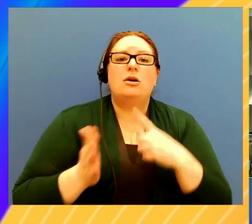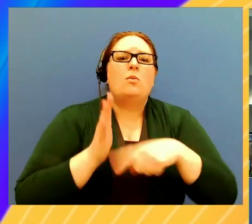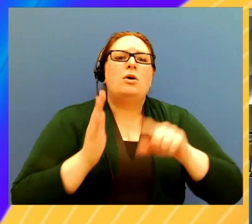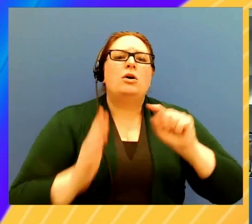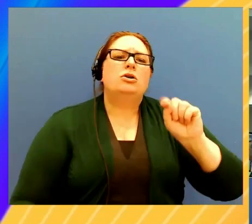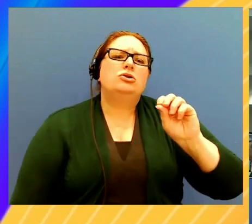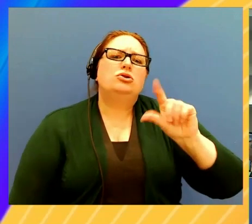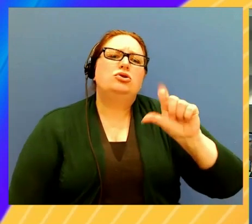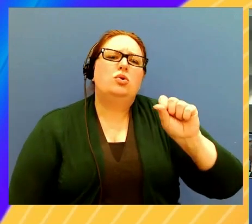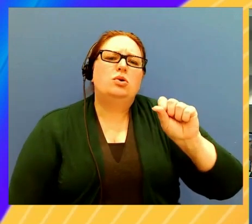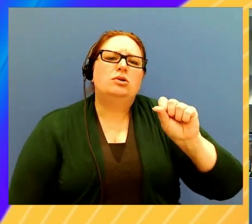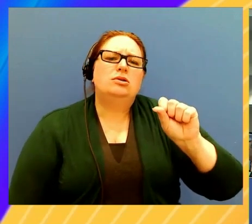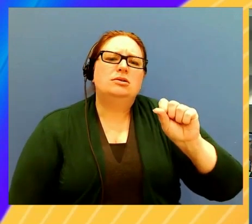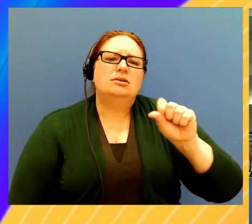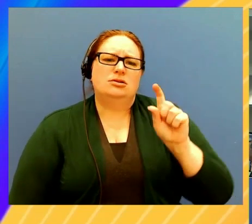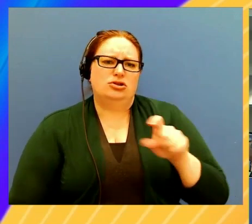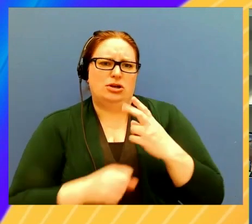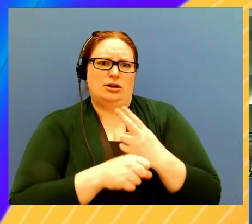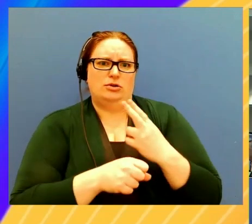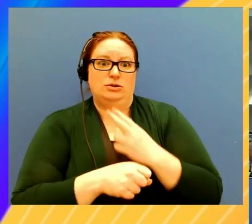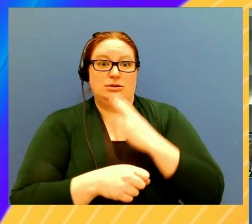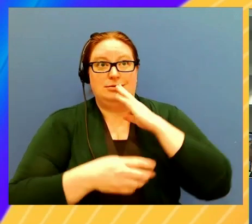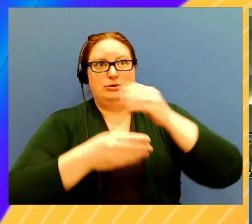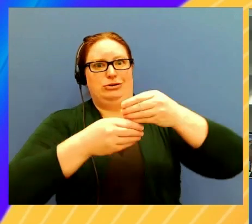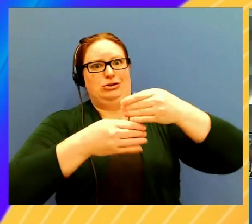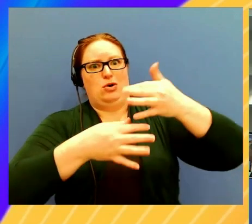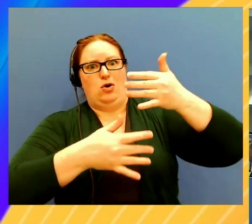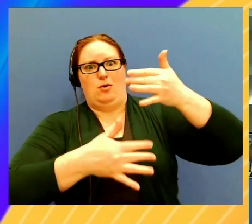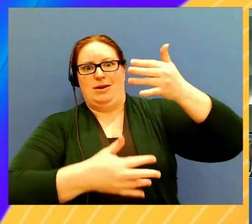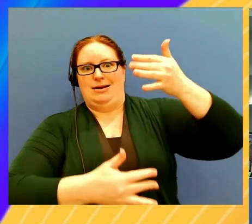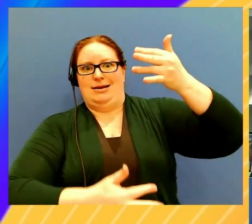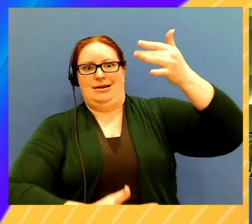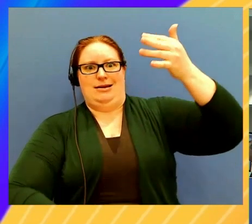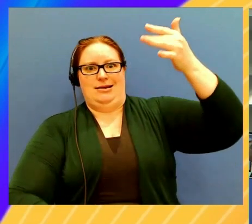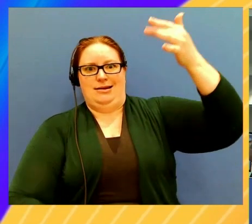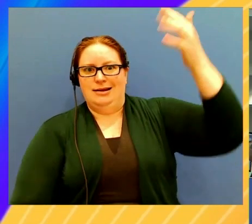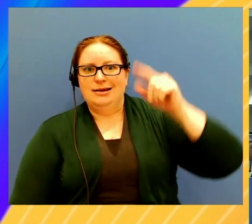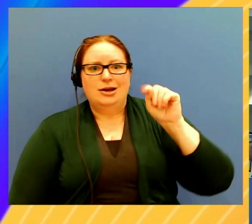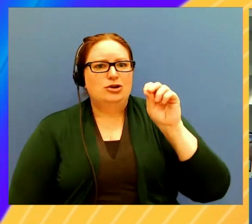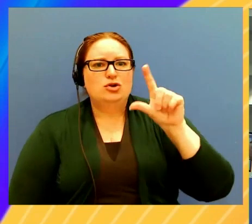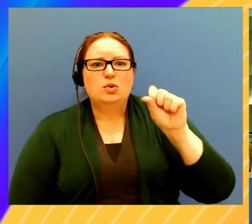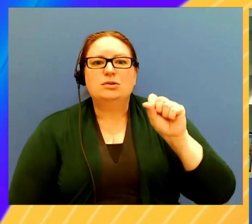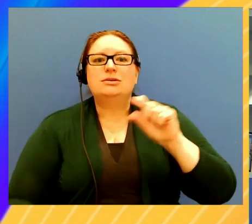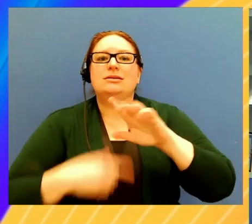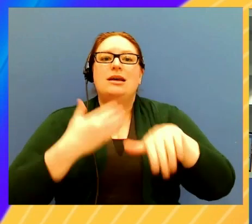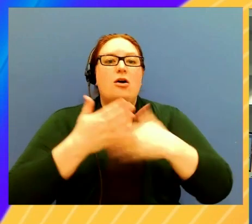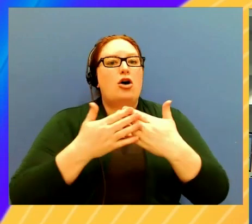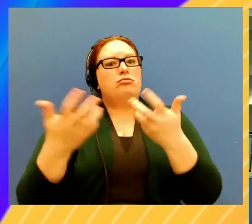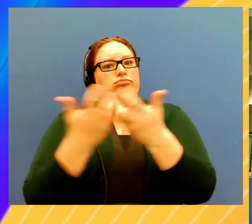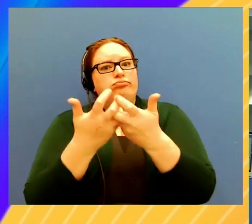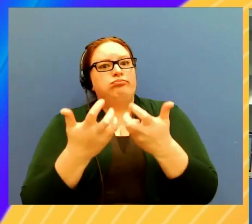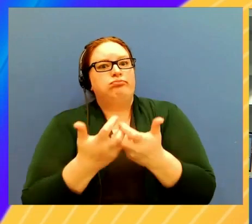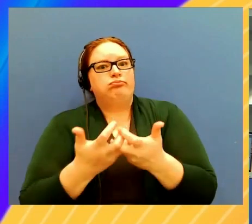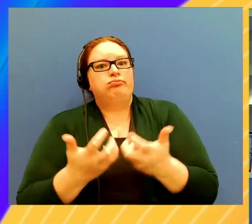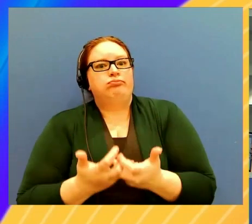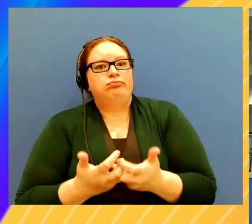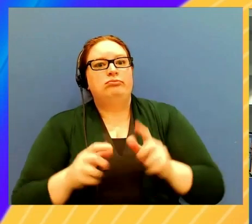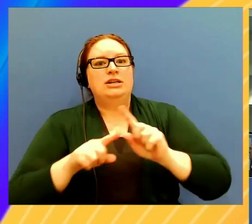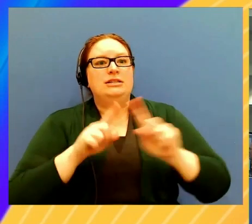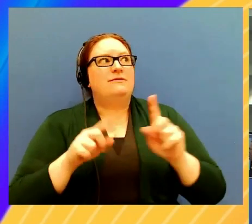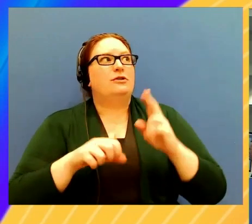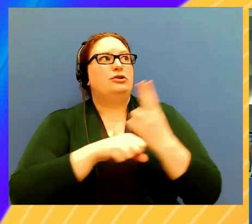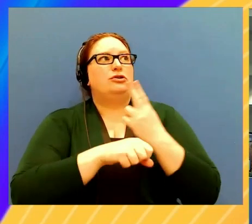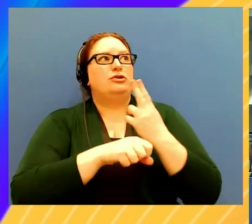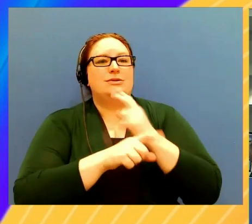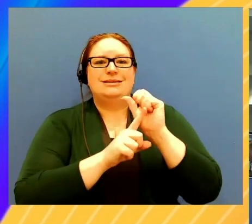should I use? And there's so many tools out there to help, and they all fit different use cases. But where do they start